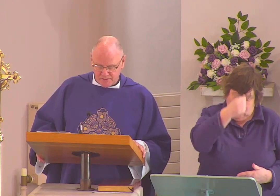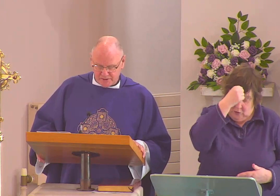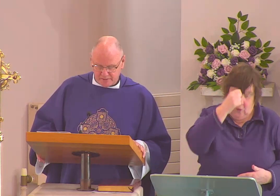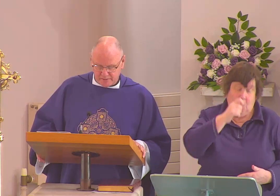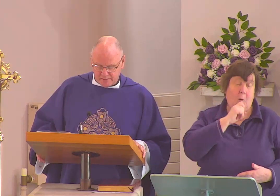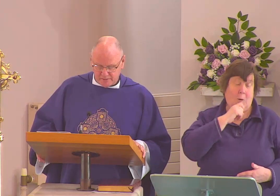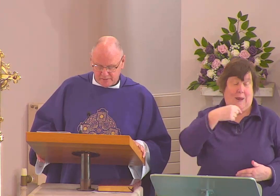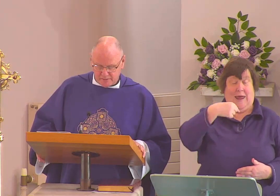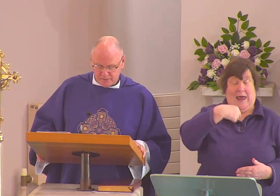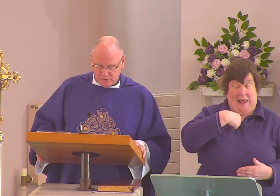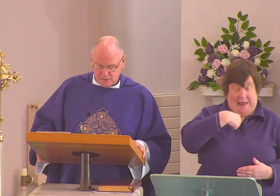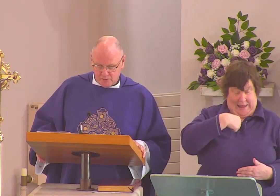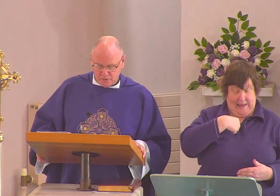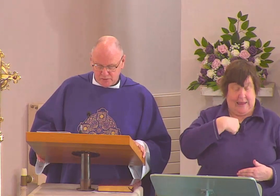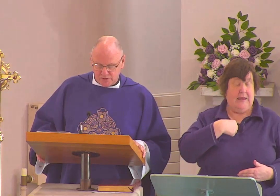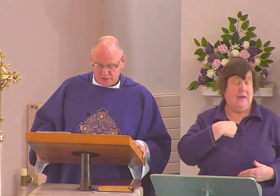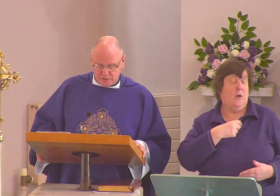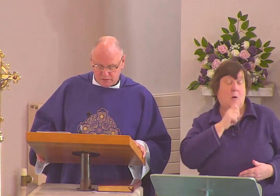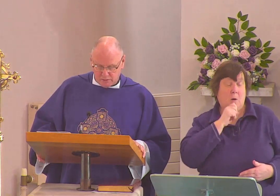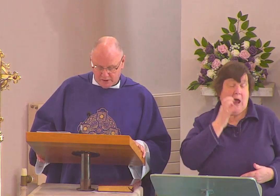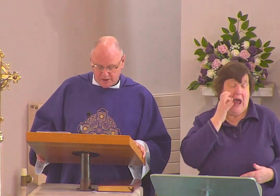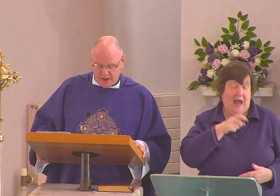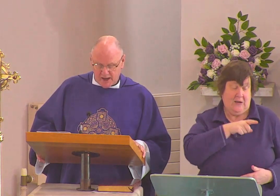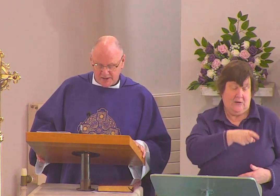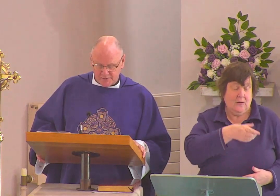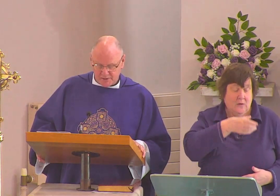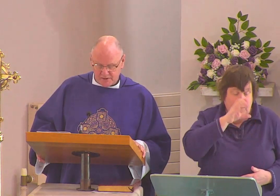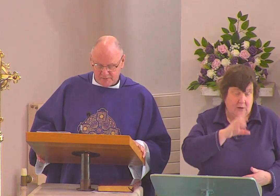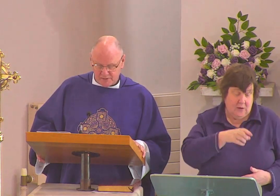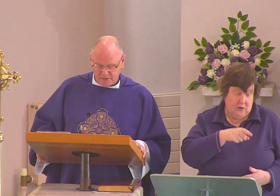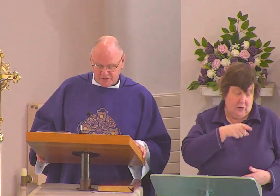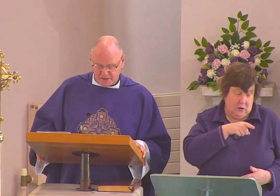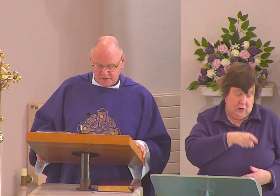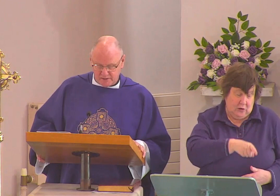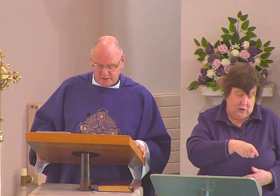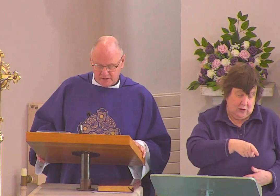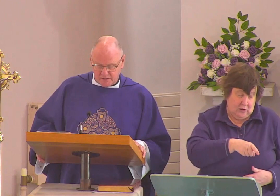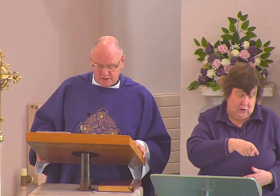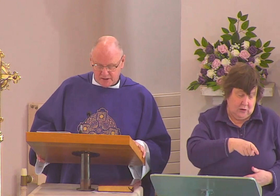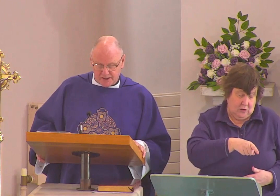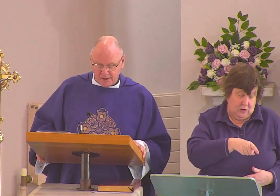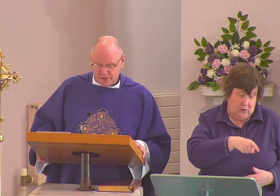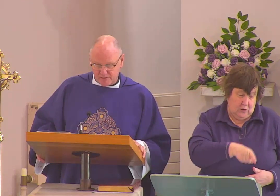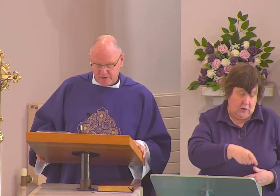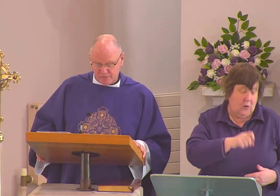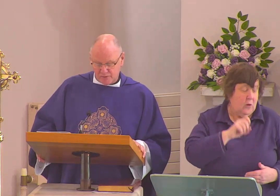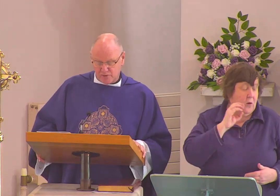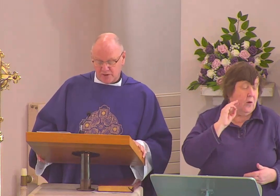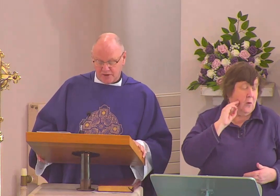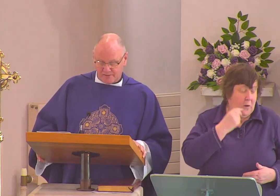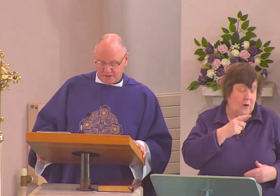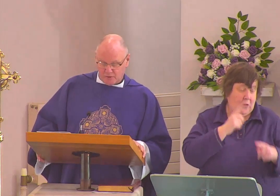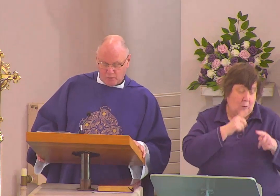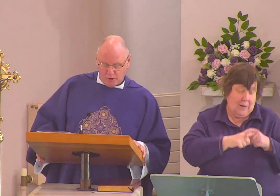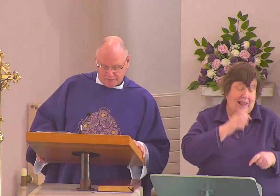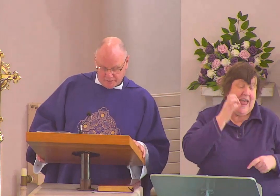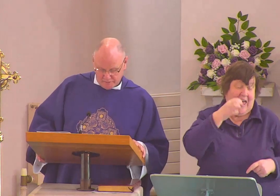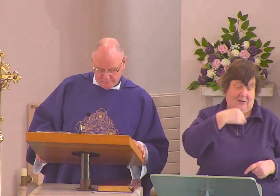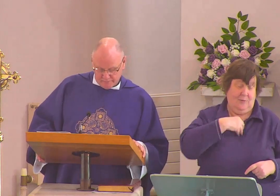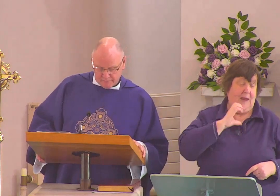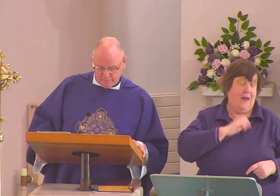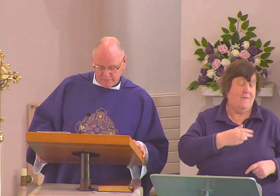a drink, you would quickly ask me for a drink, and I would have given you living